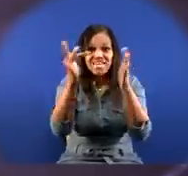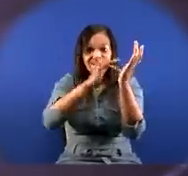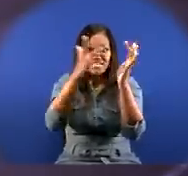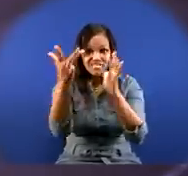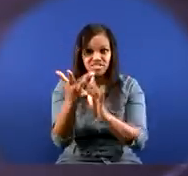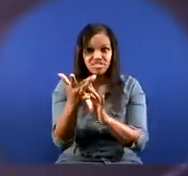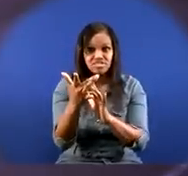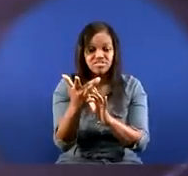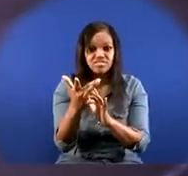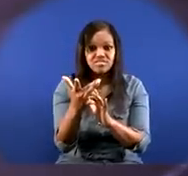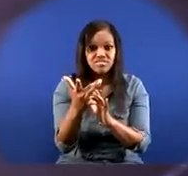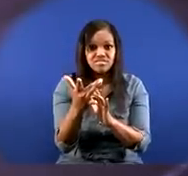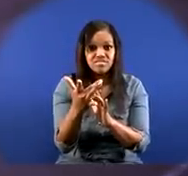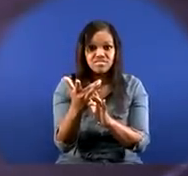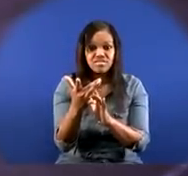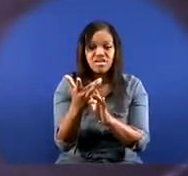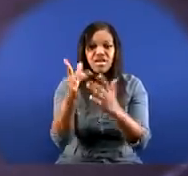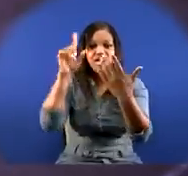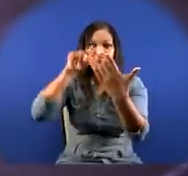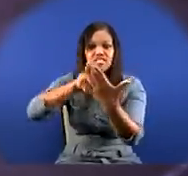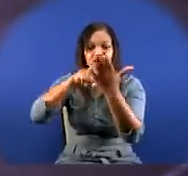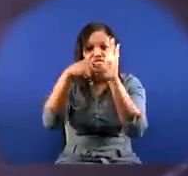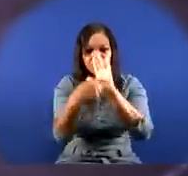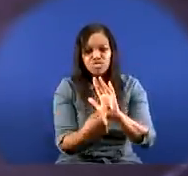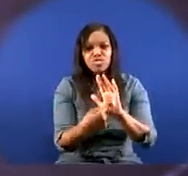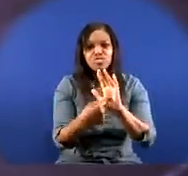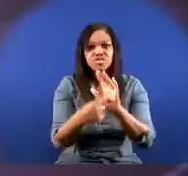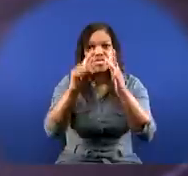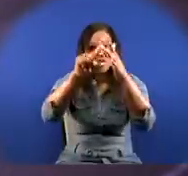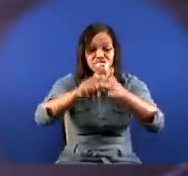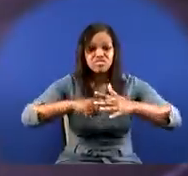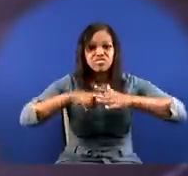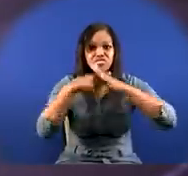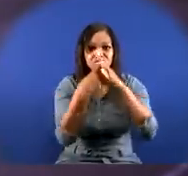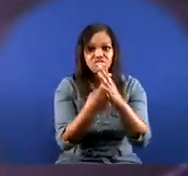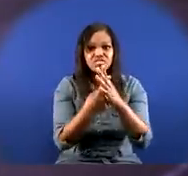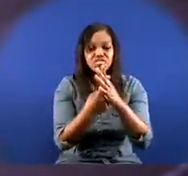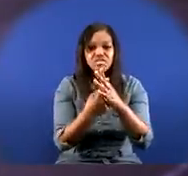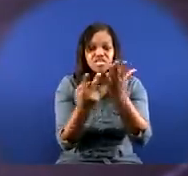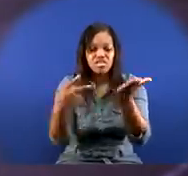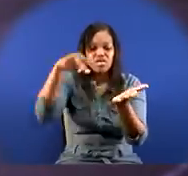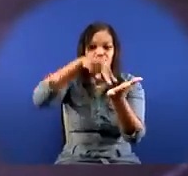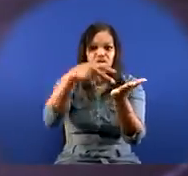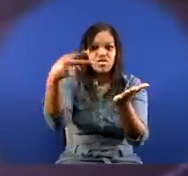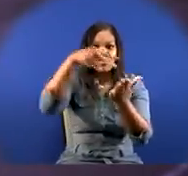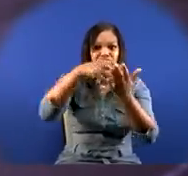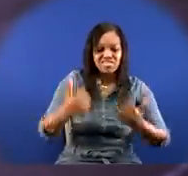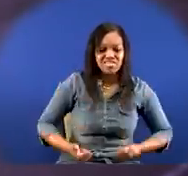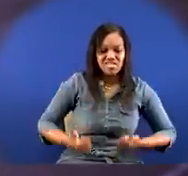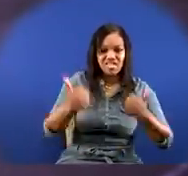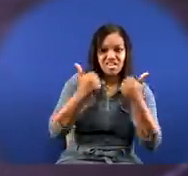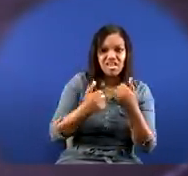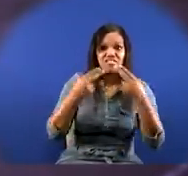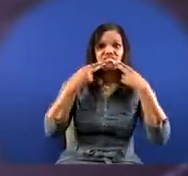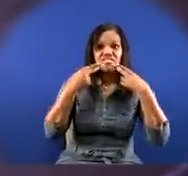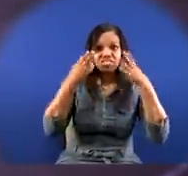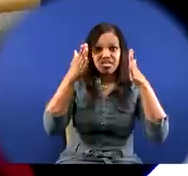Jesus that triggers the resurrection of the life of saints.